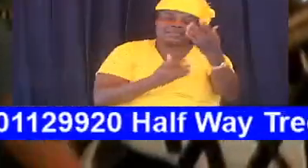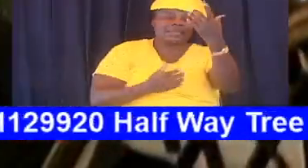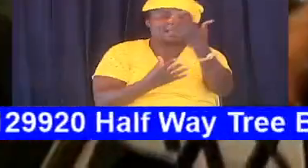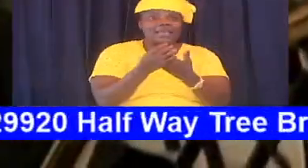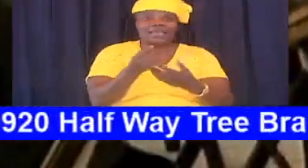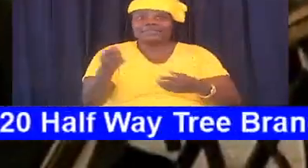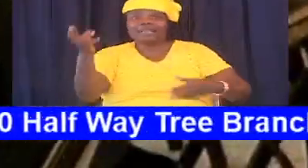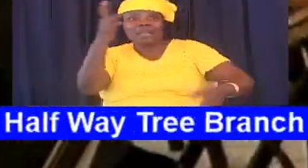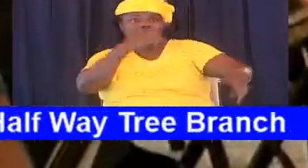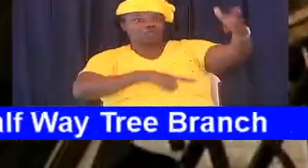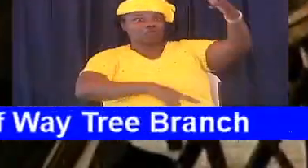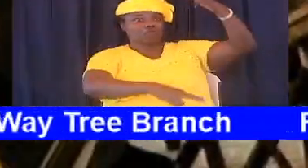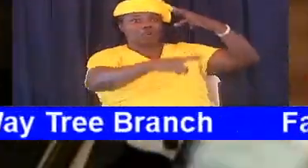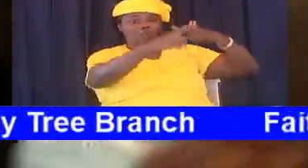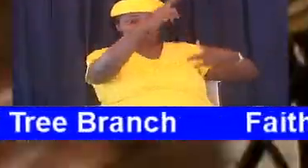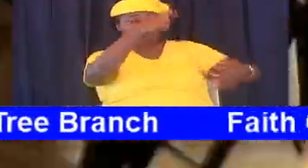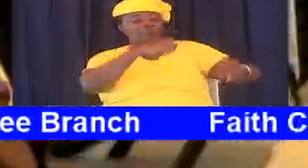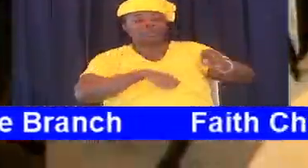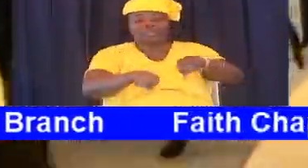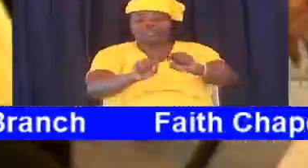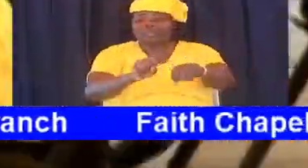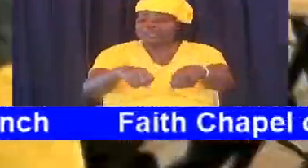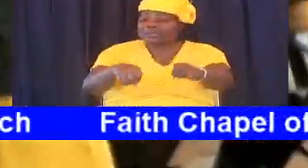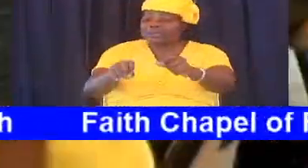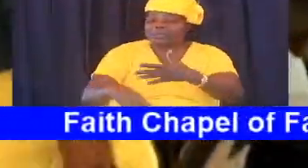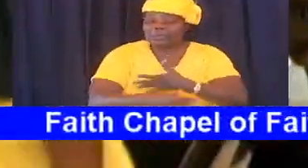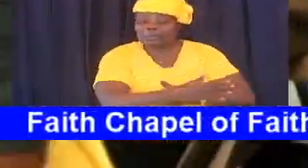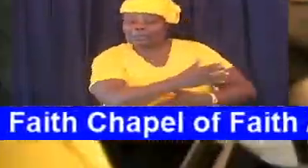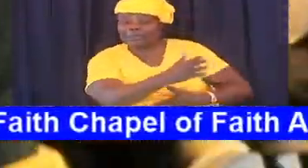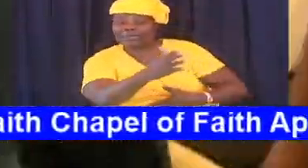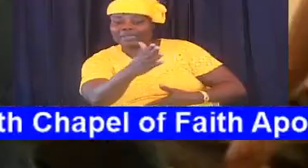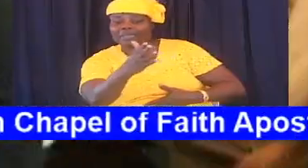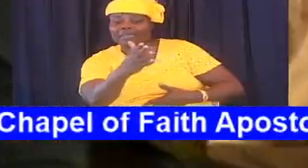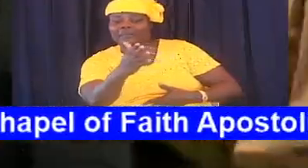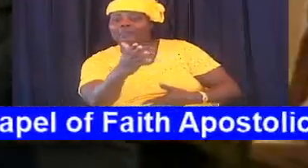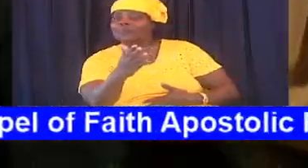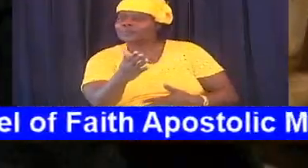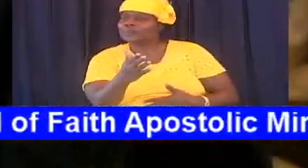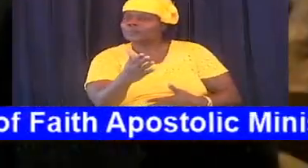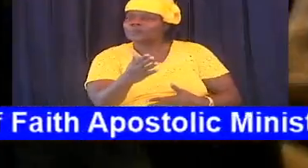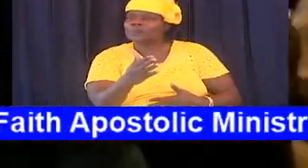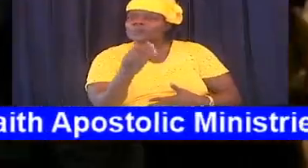mighty hand and brought the sea away.